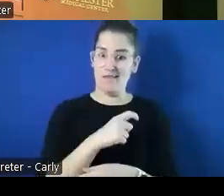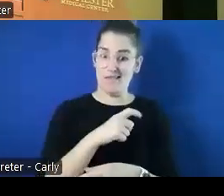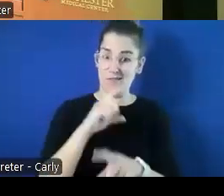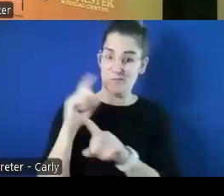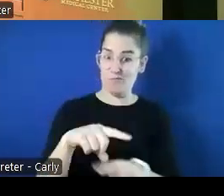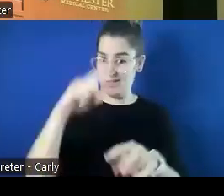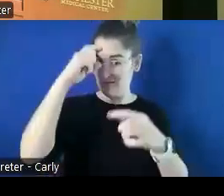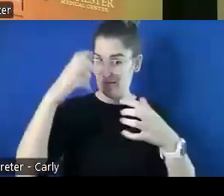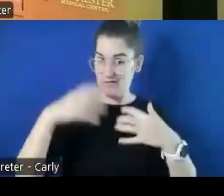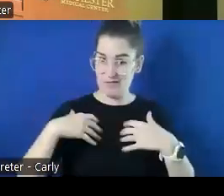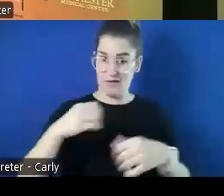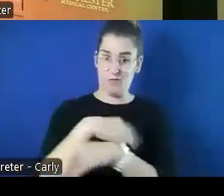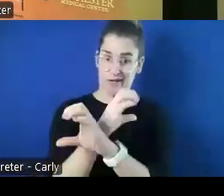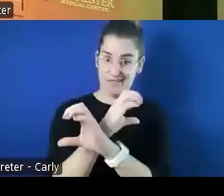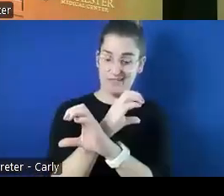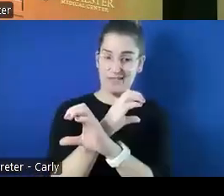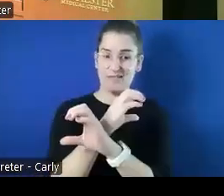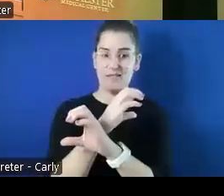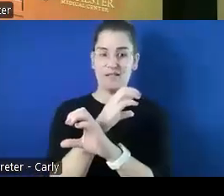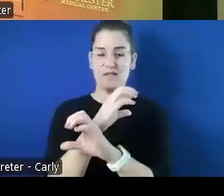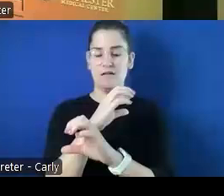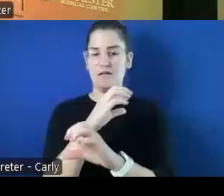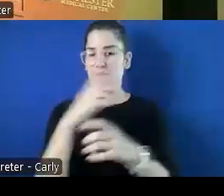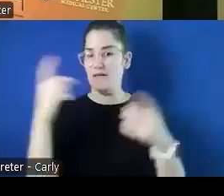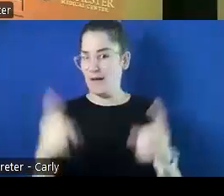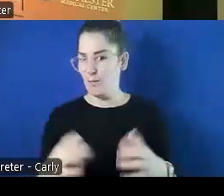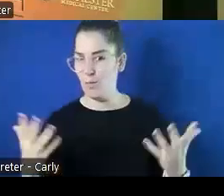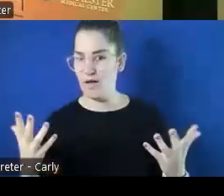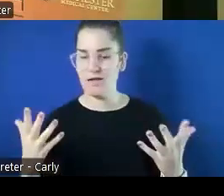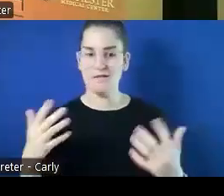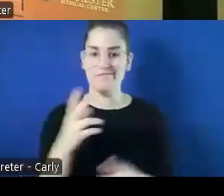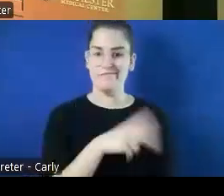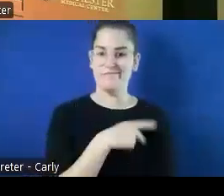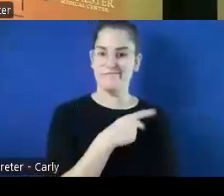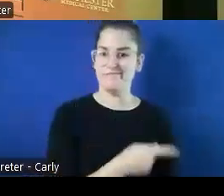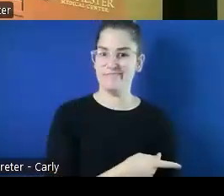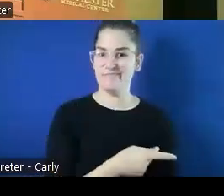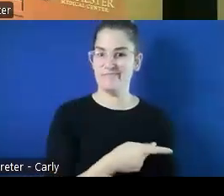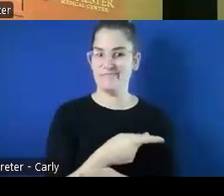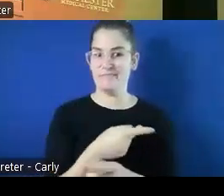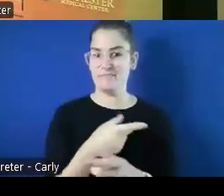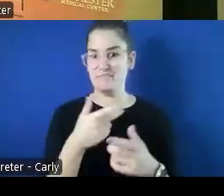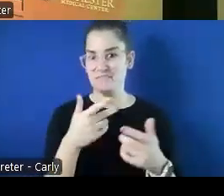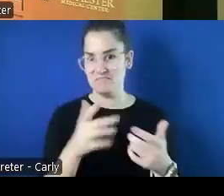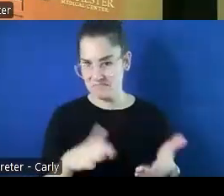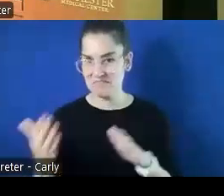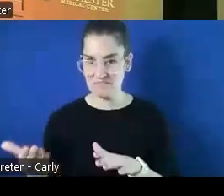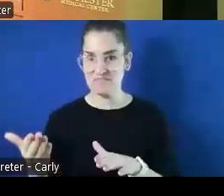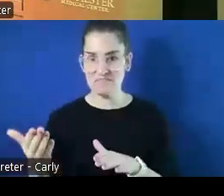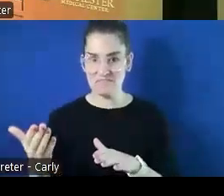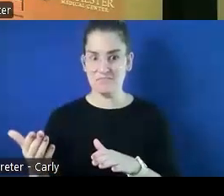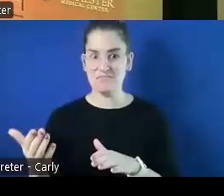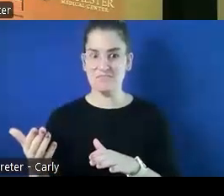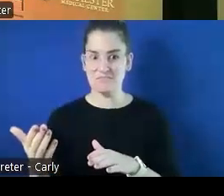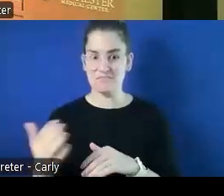mental health crisis and ends up with the patient being deceased.